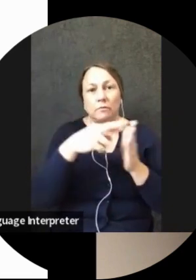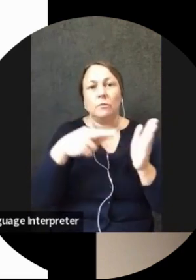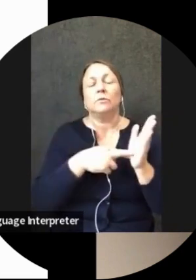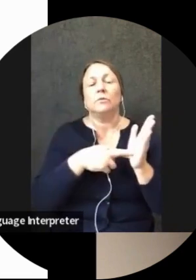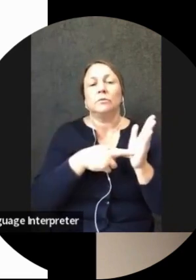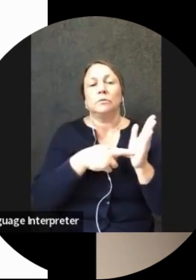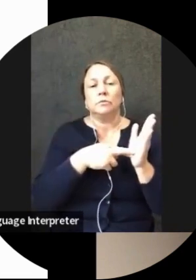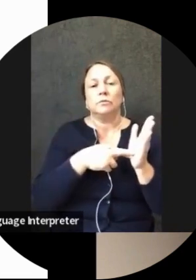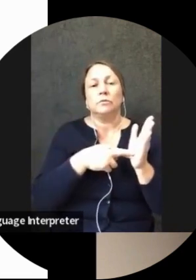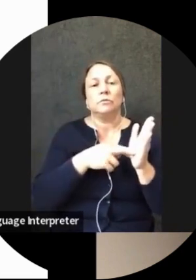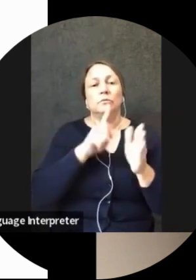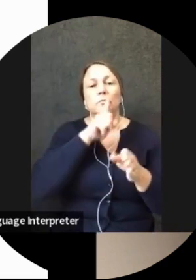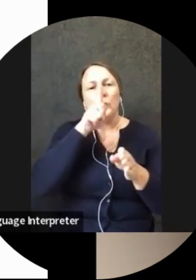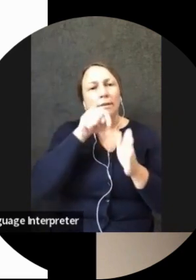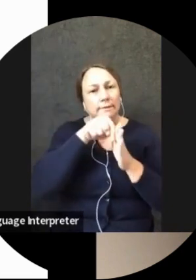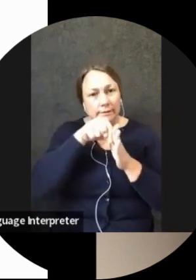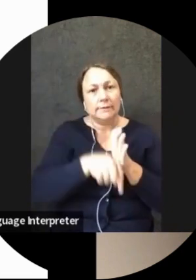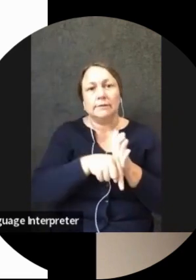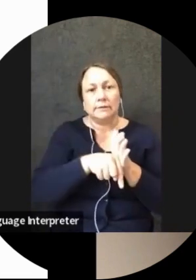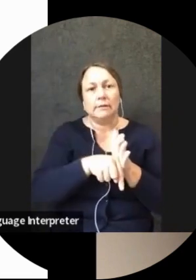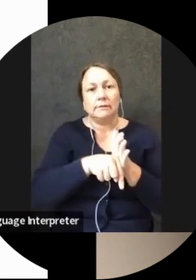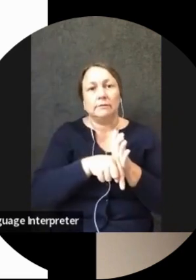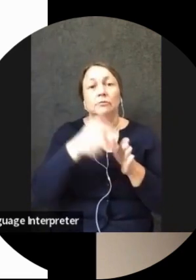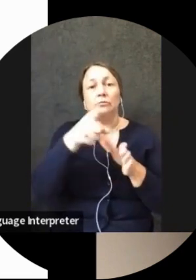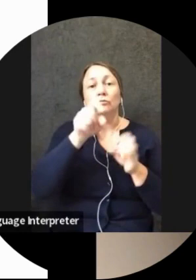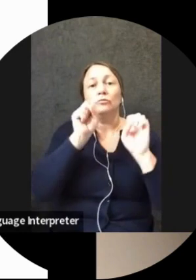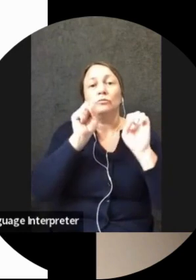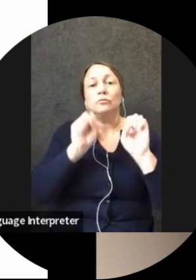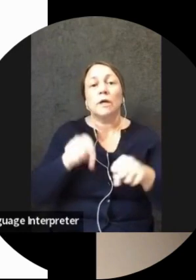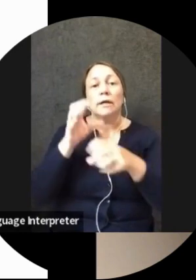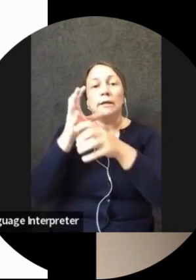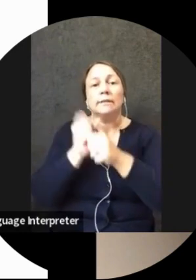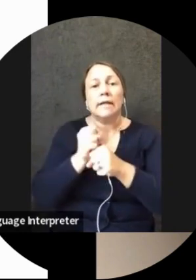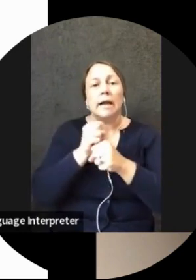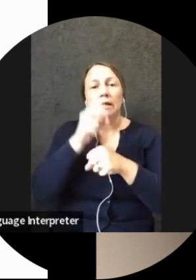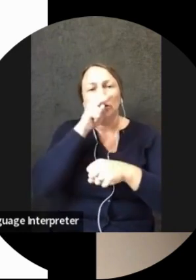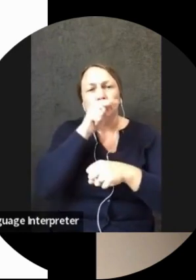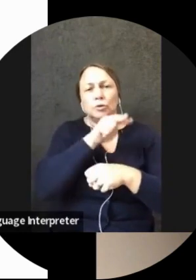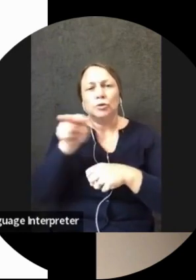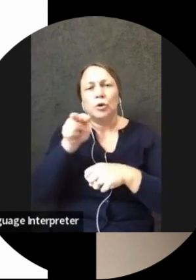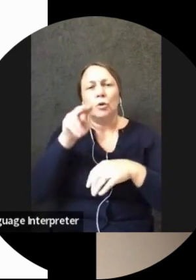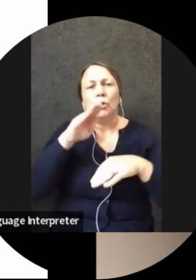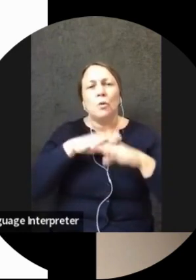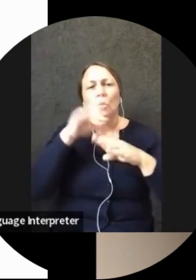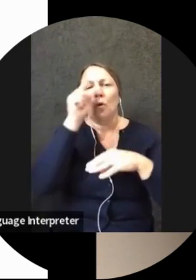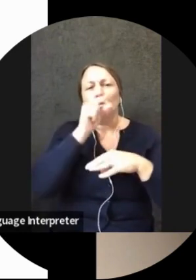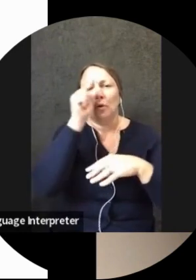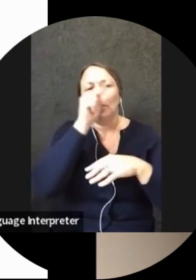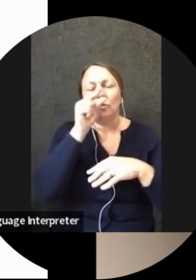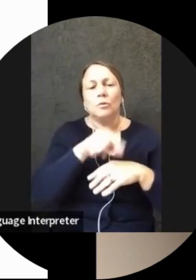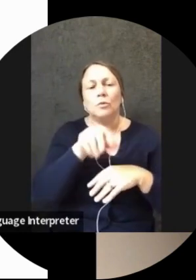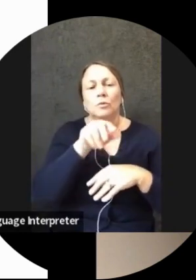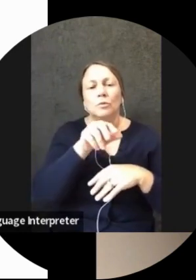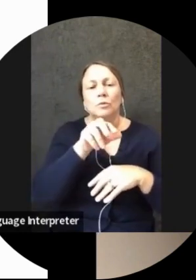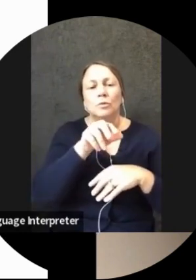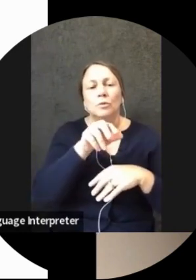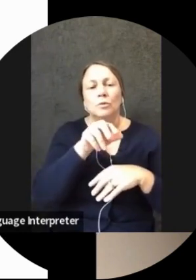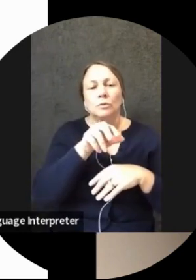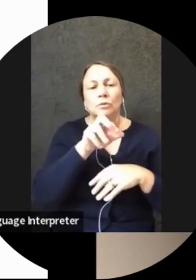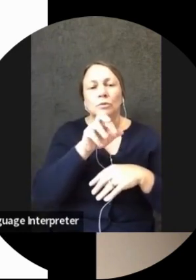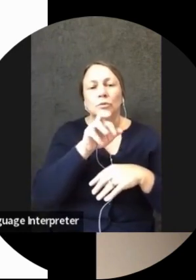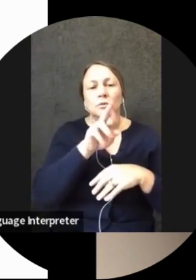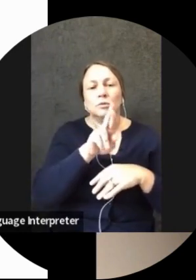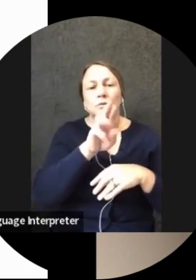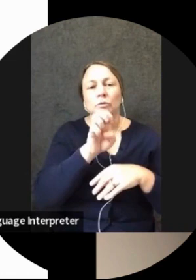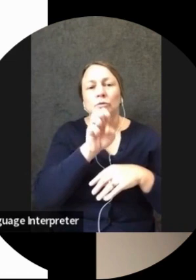very detailed. And you can access that. You can just Google restraint and seclusion, Louisiana,